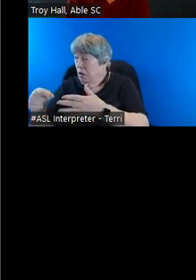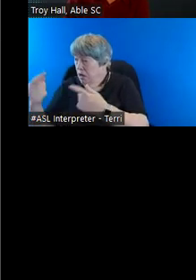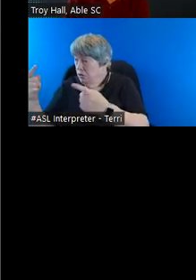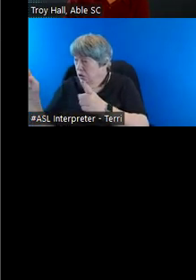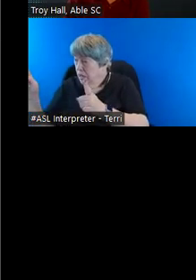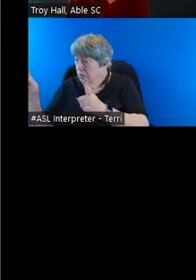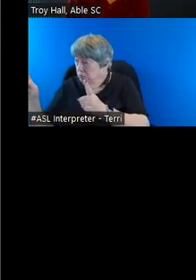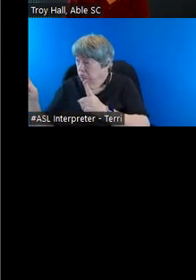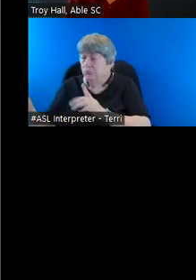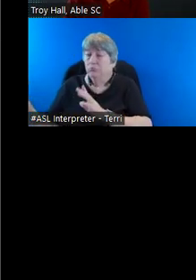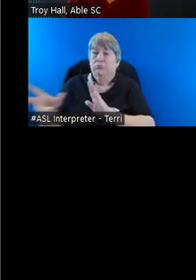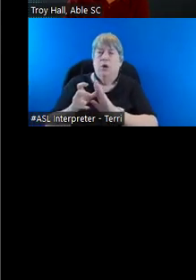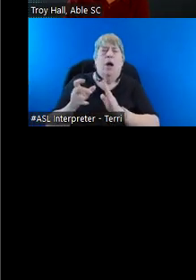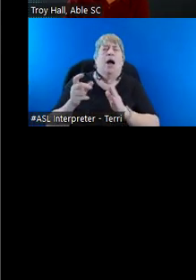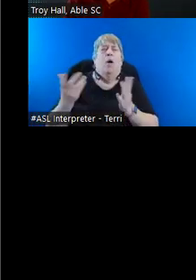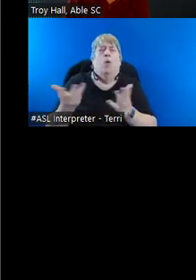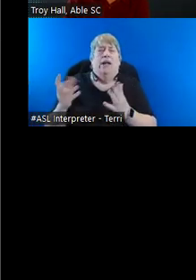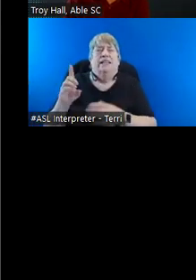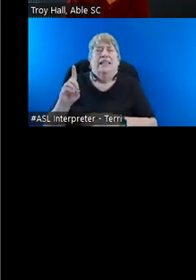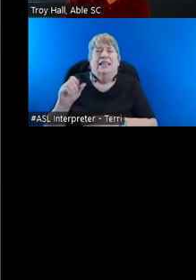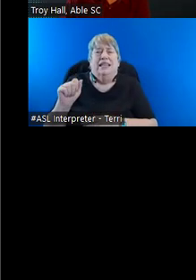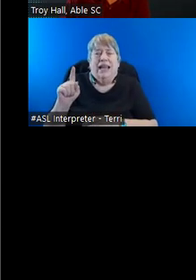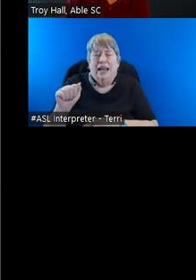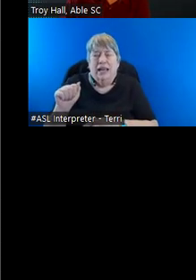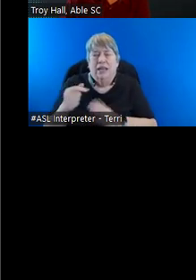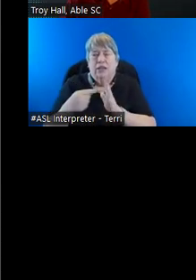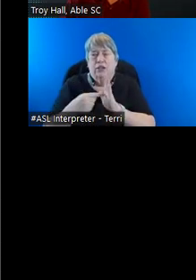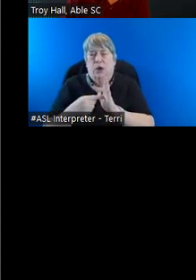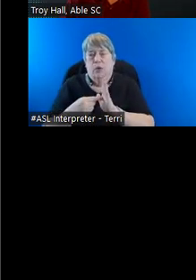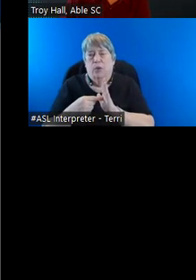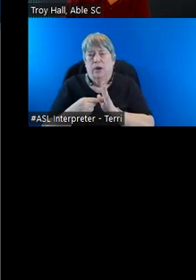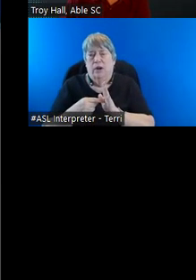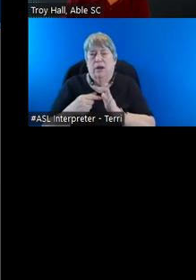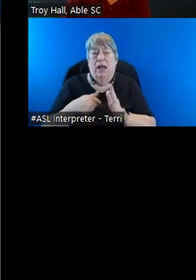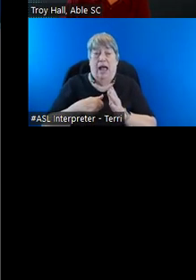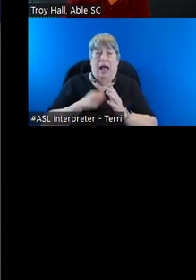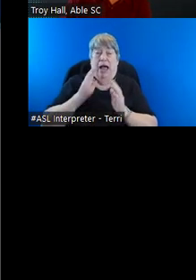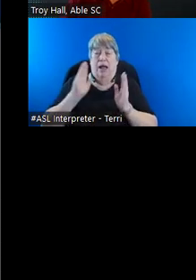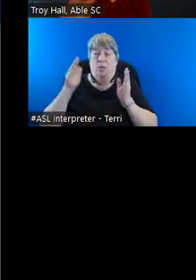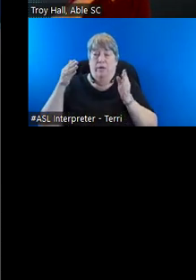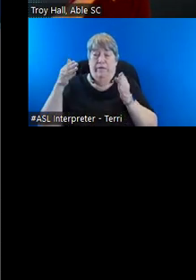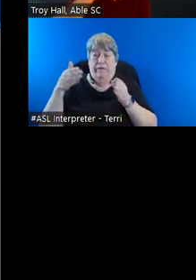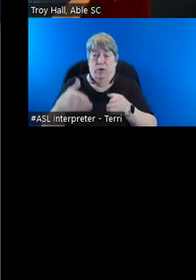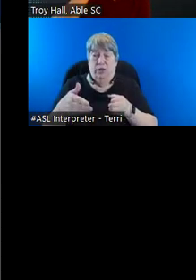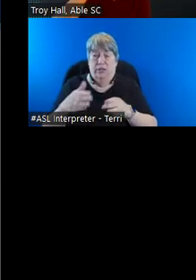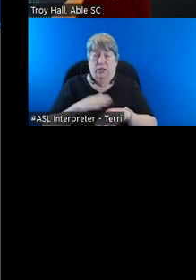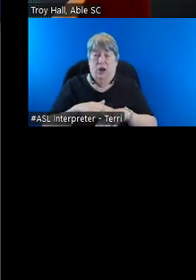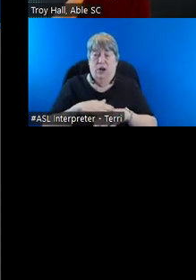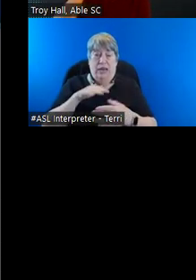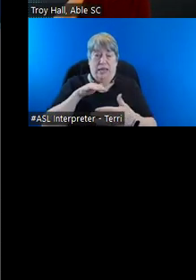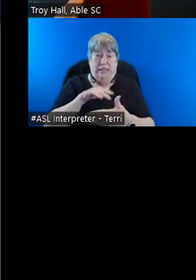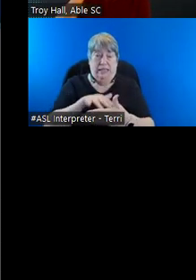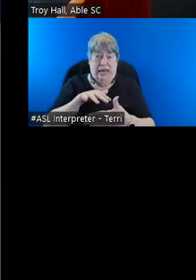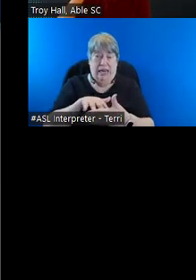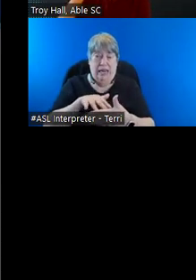the data shows. So I'm going to focus a little bit on a study that